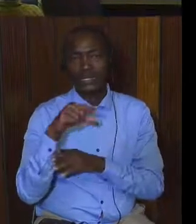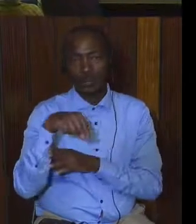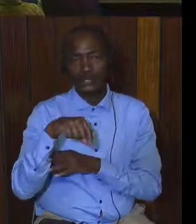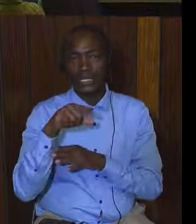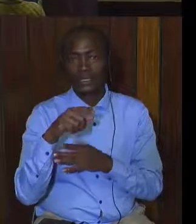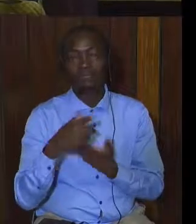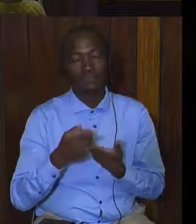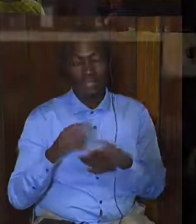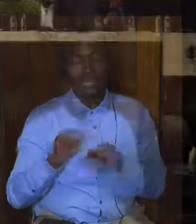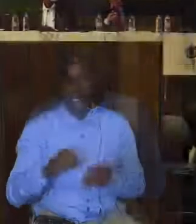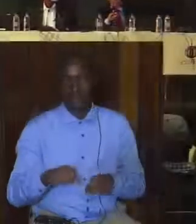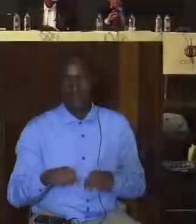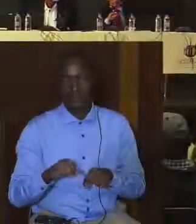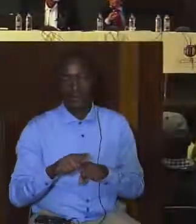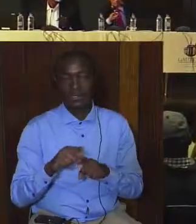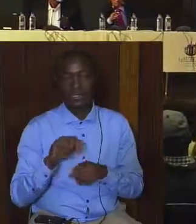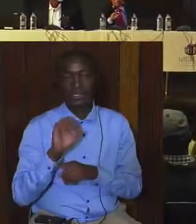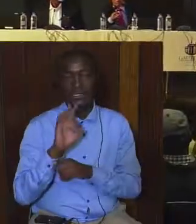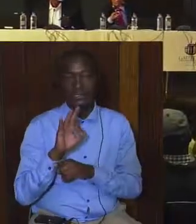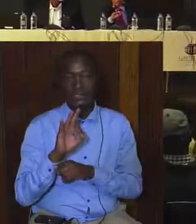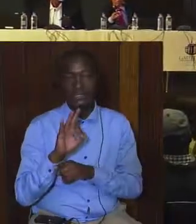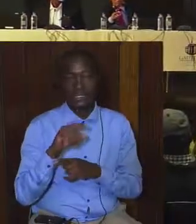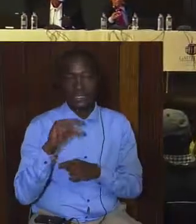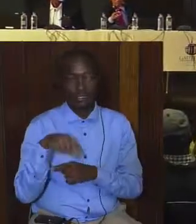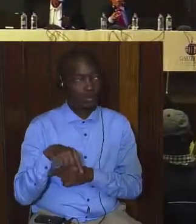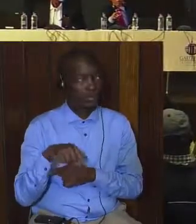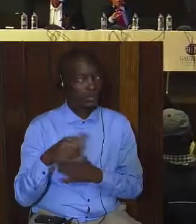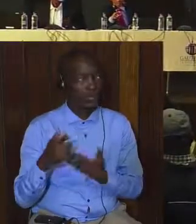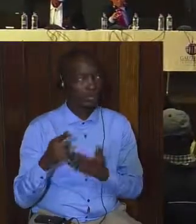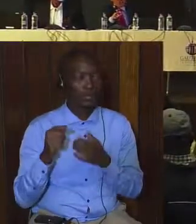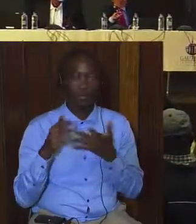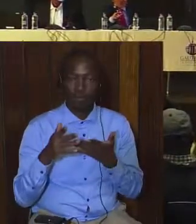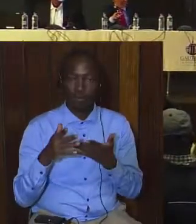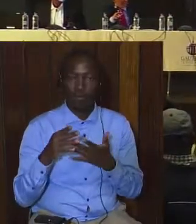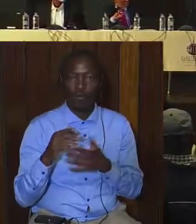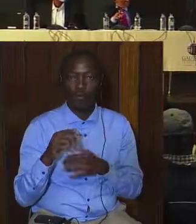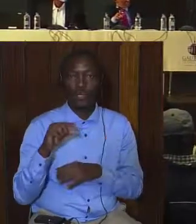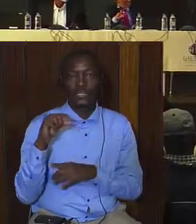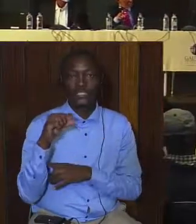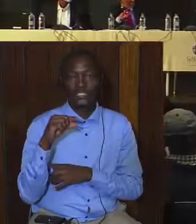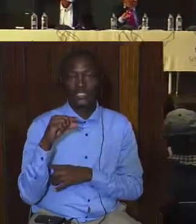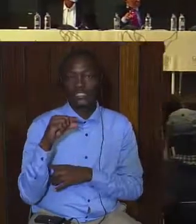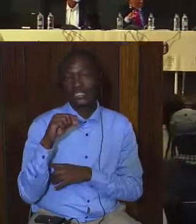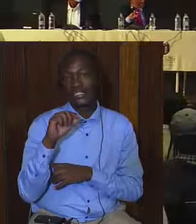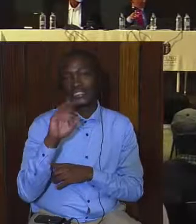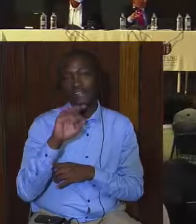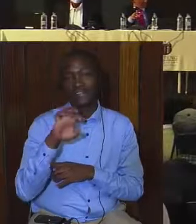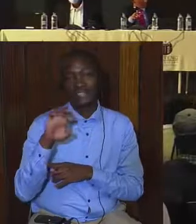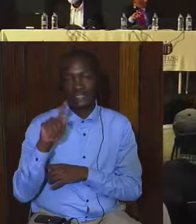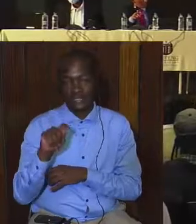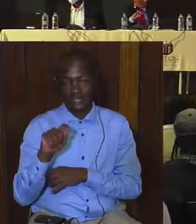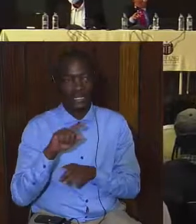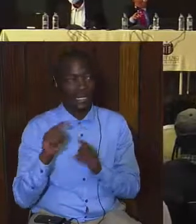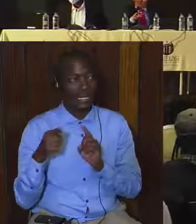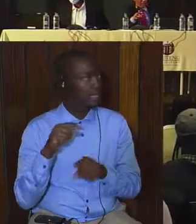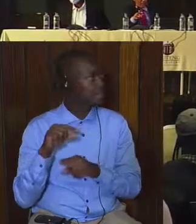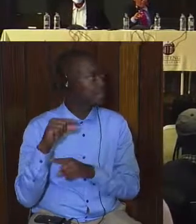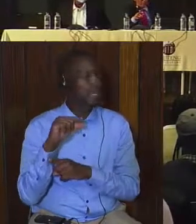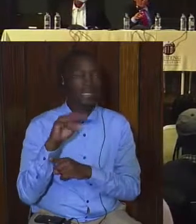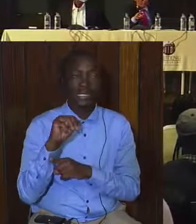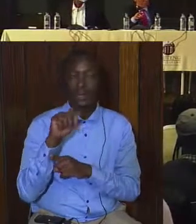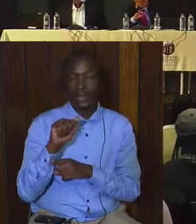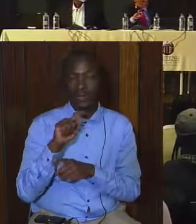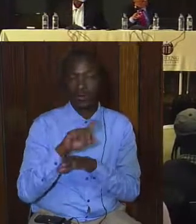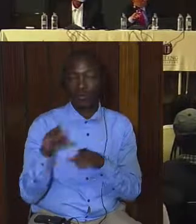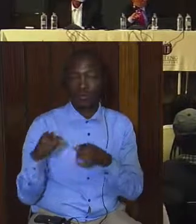Yes, Chair. That was the third quarter. There's also the third quarter for G-Fleet and the GMA. This is for the department. Will be